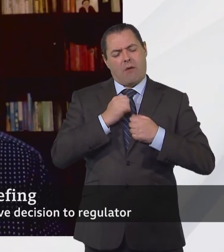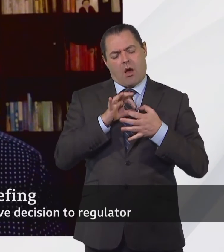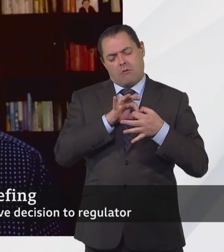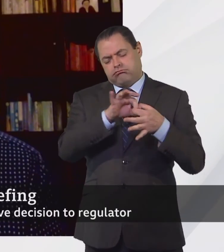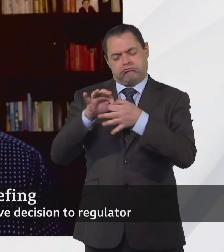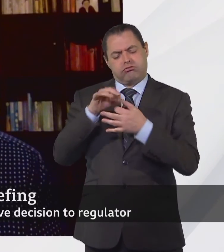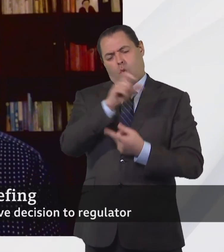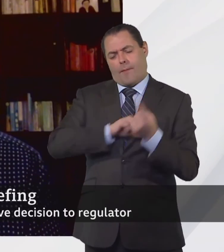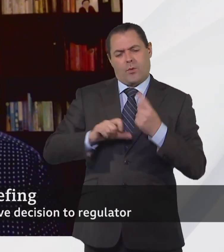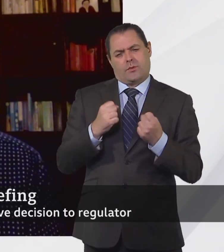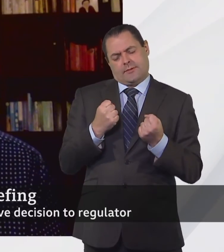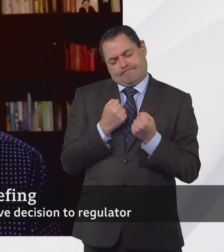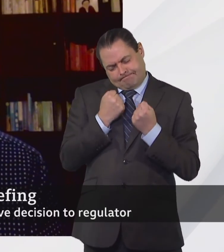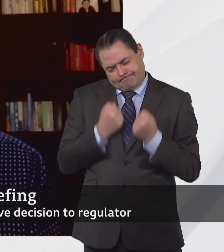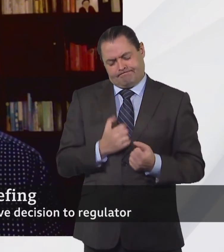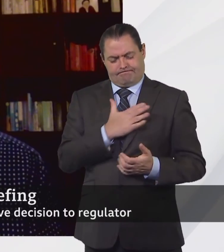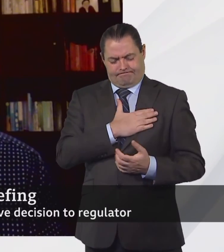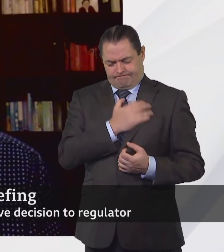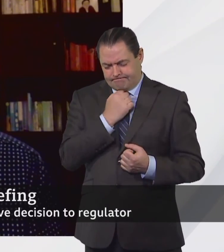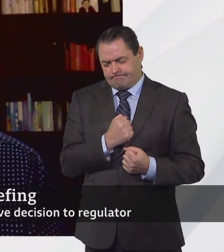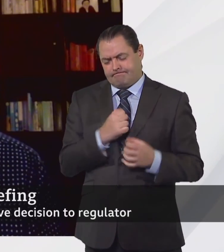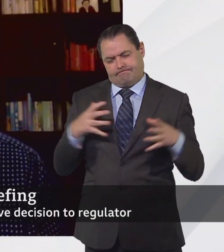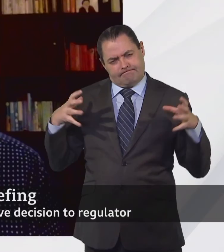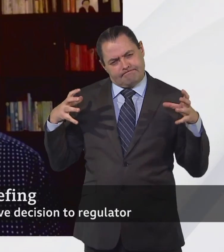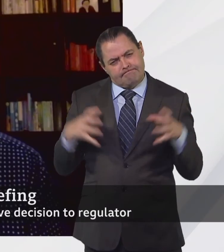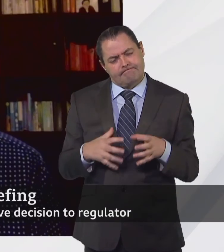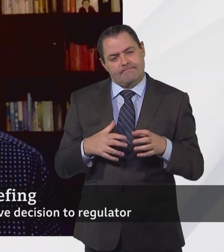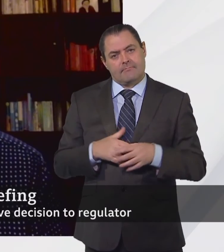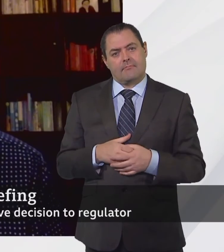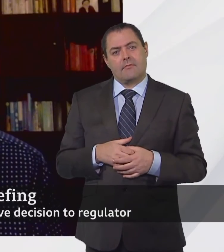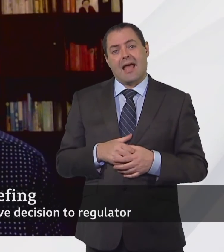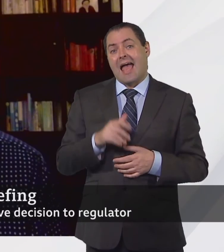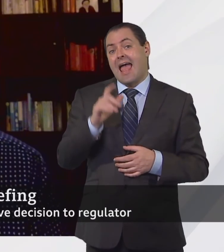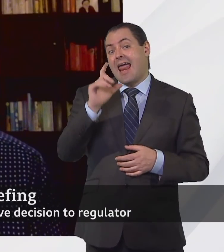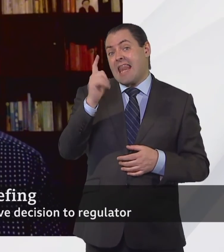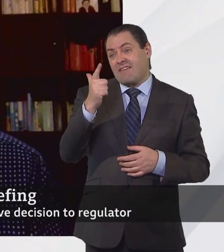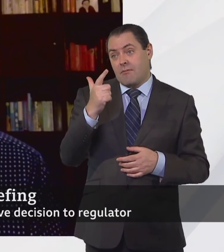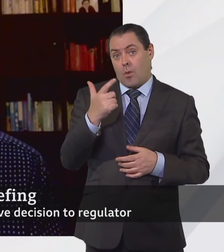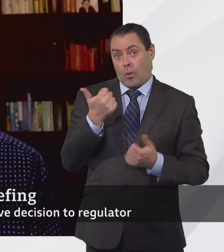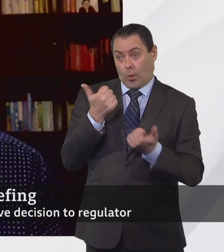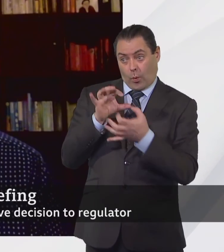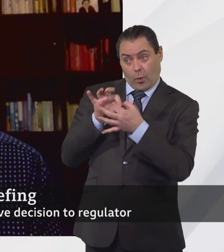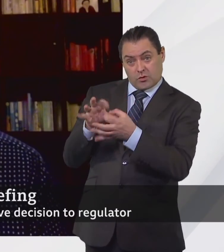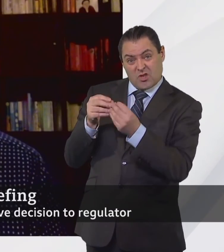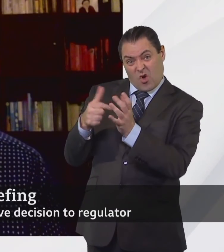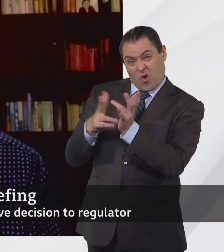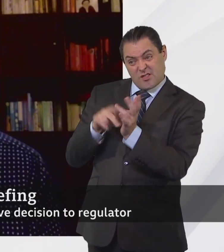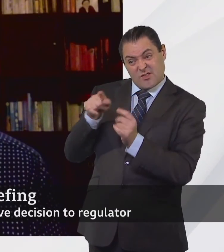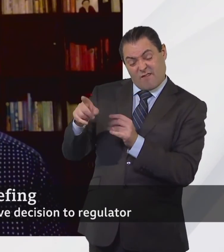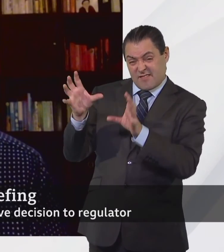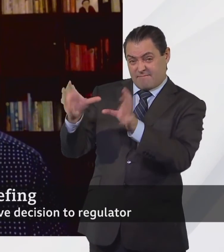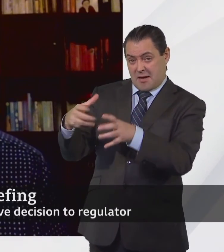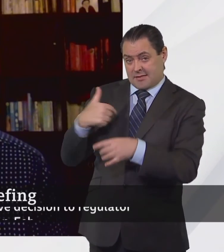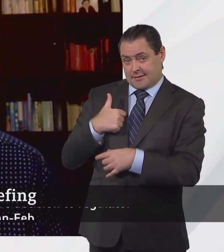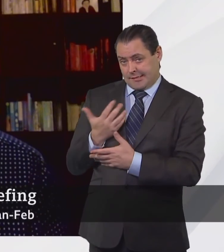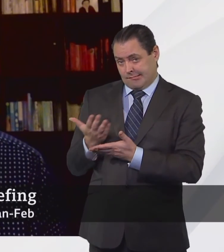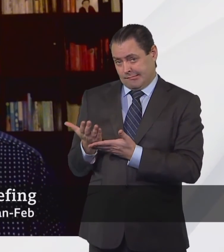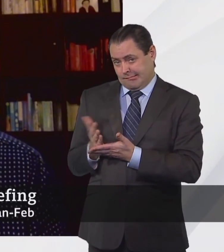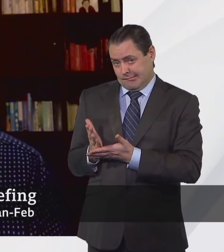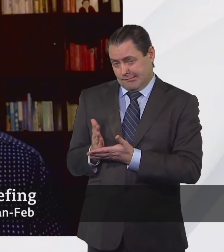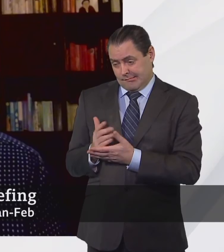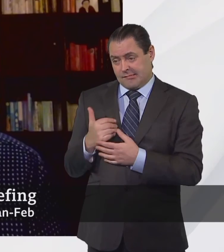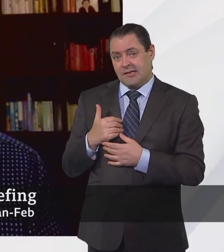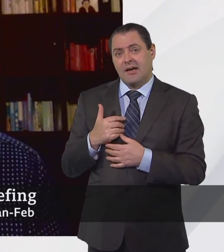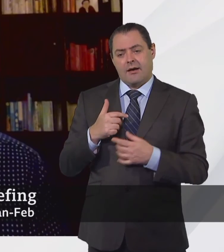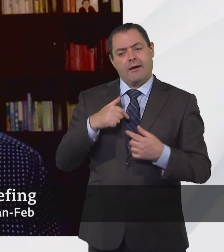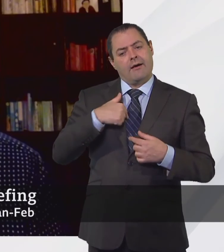success. Liverpool doesn't necessarily have the best relationship with the Conservative Party, and few areas have been hit harder by the austerity of the past